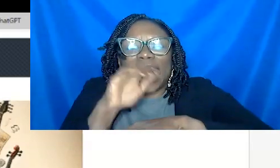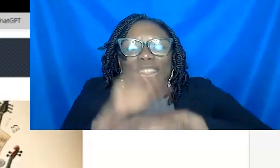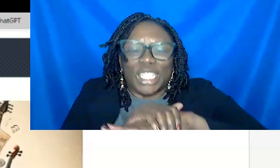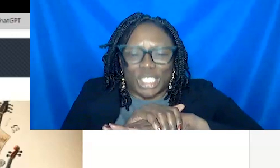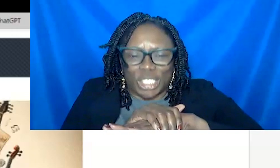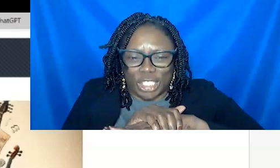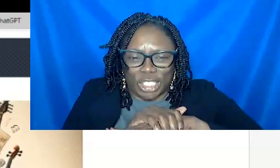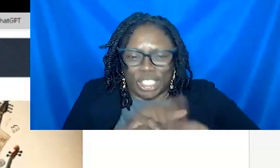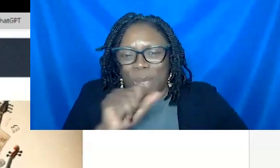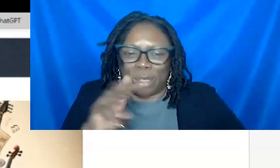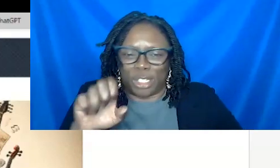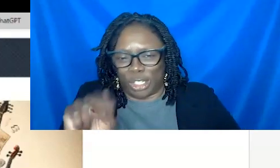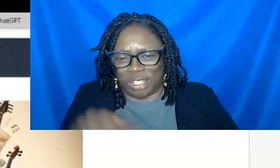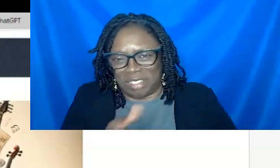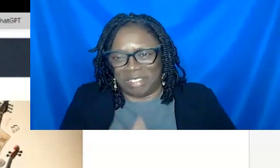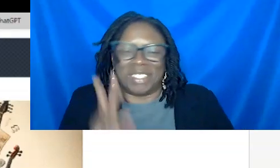composition.